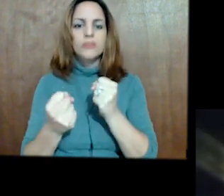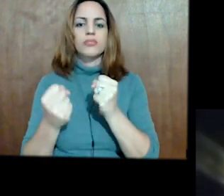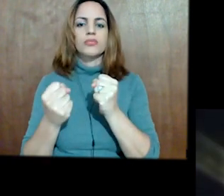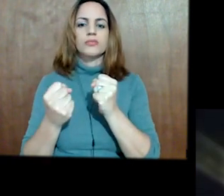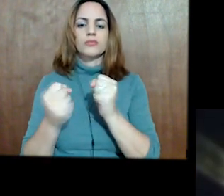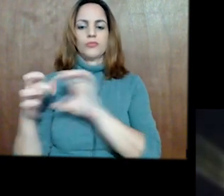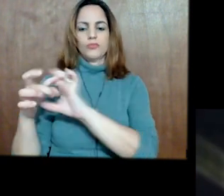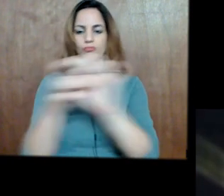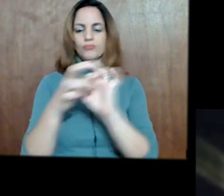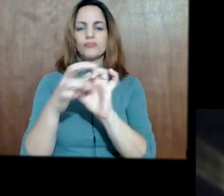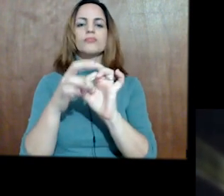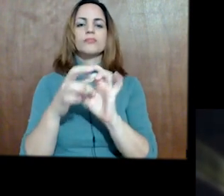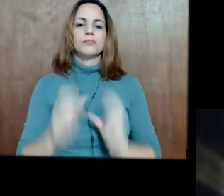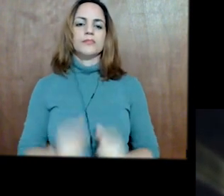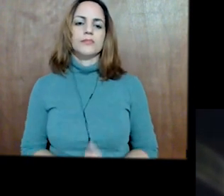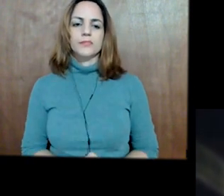We were in this meeting.